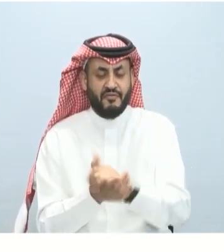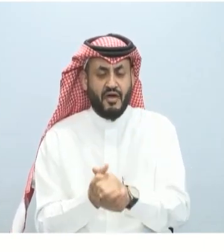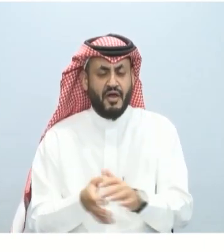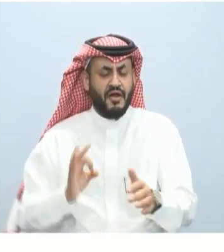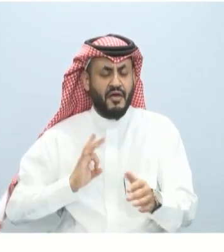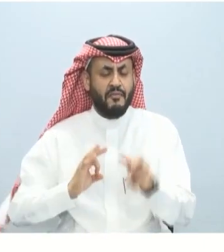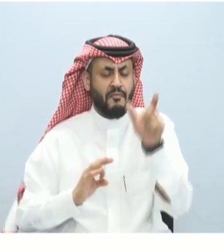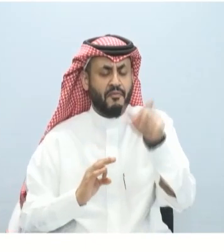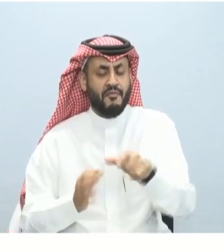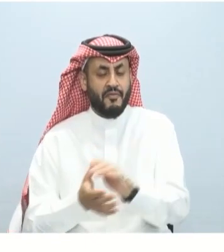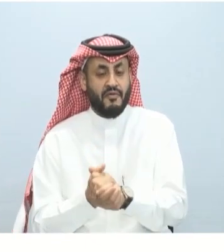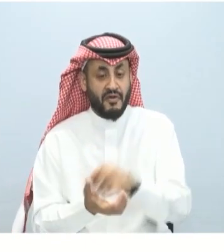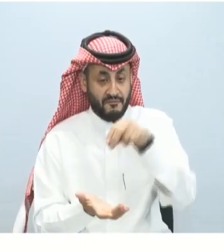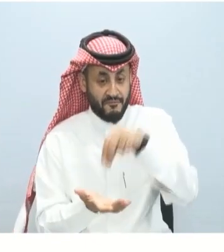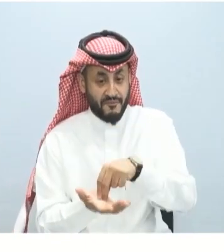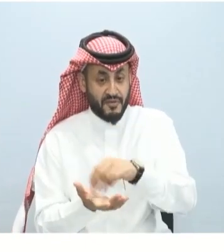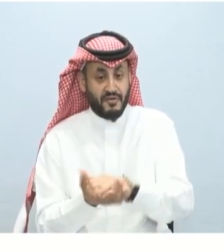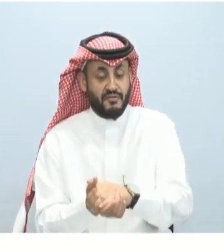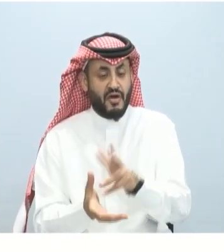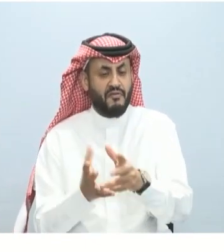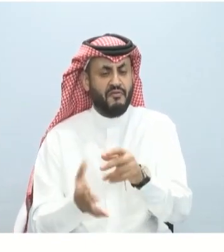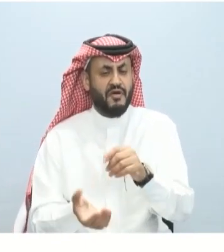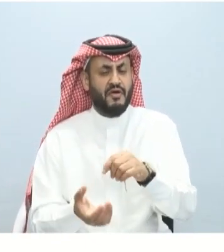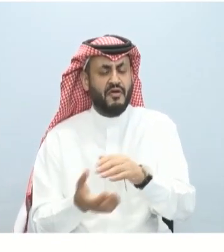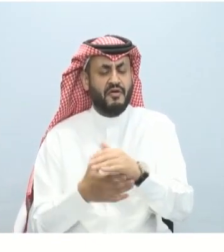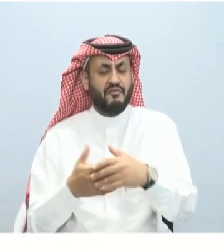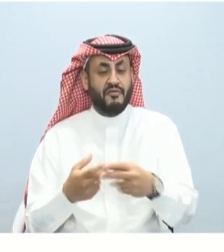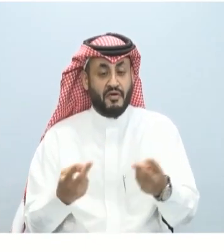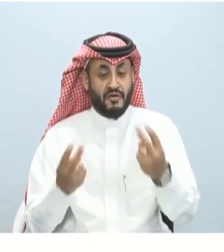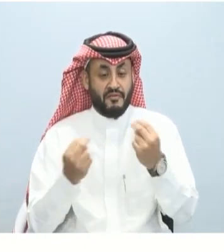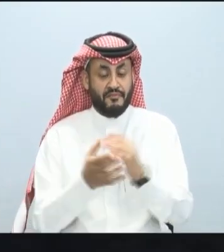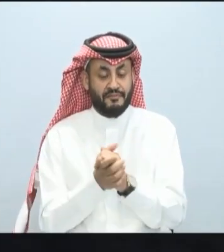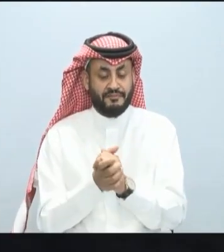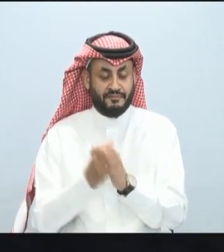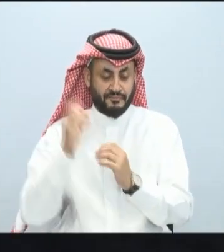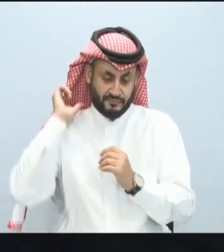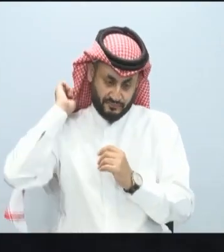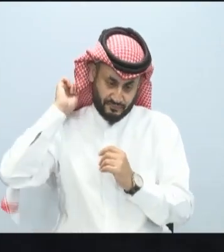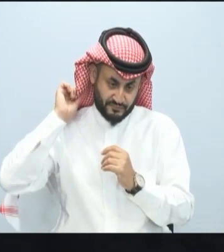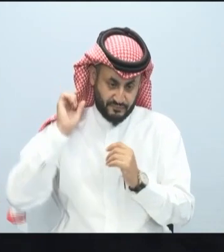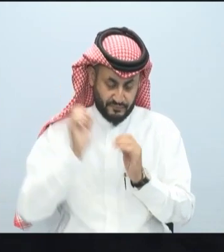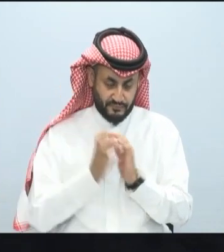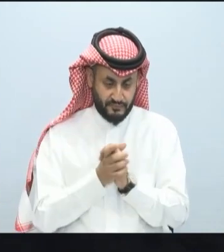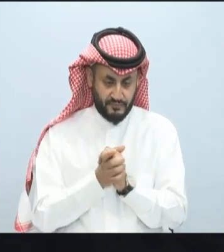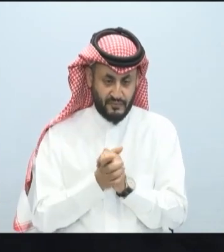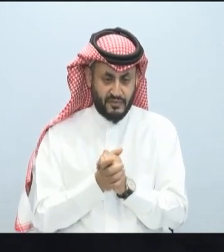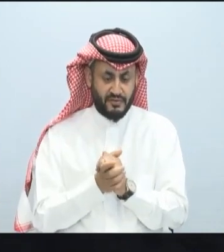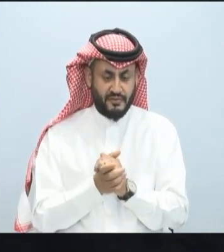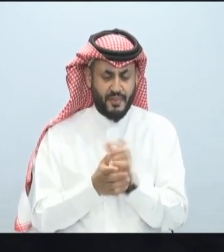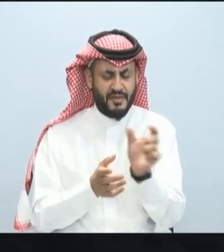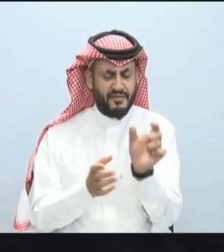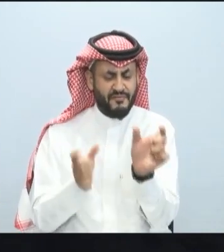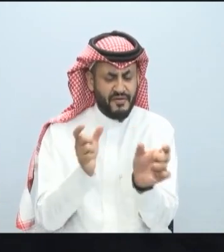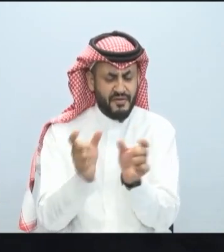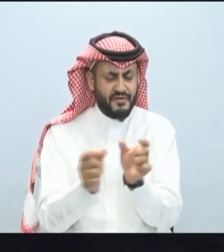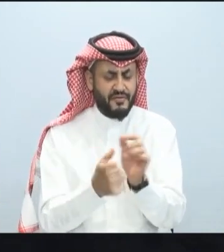people who really exist and find their stories inspiring. Now, there are specific words that are